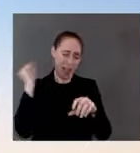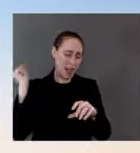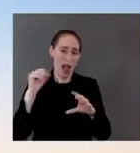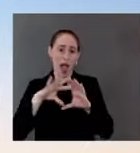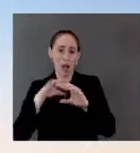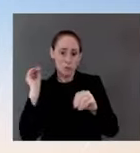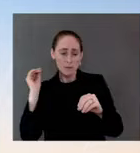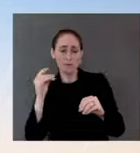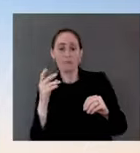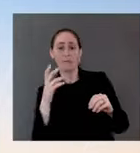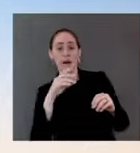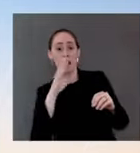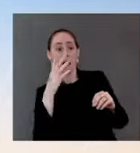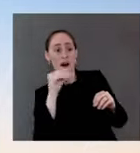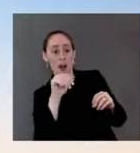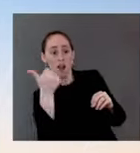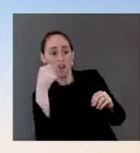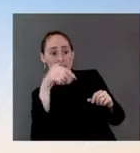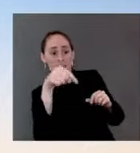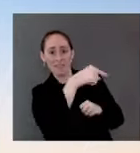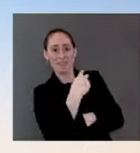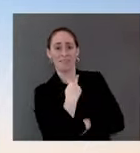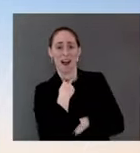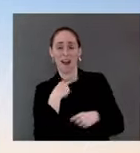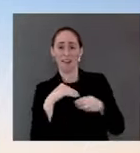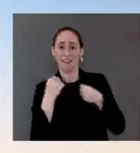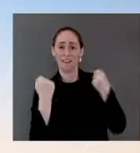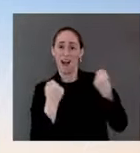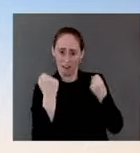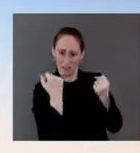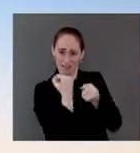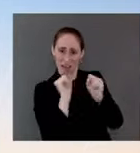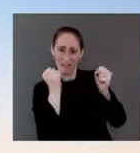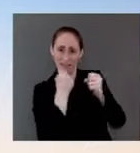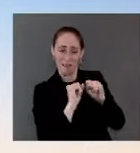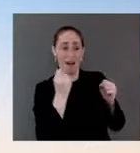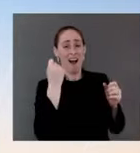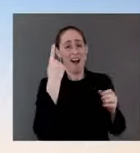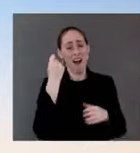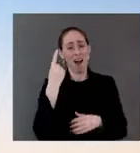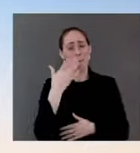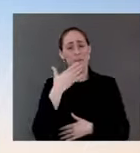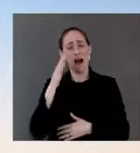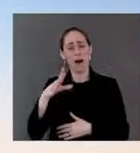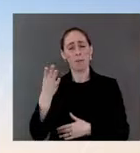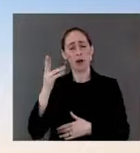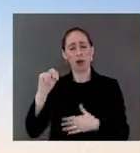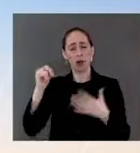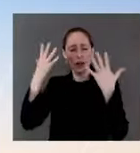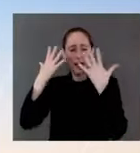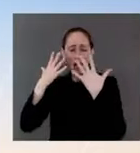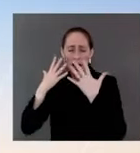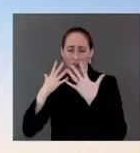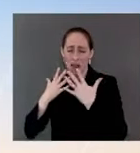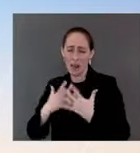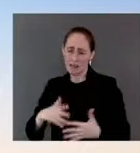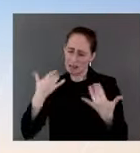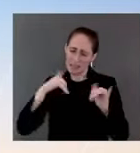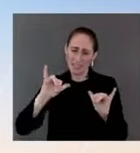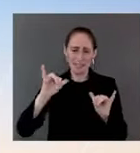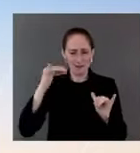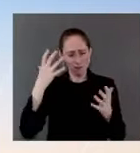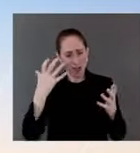the majority of his body, he repeatedly entered the burning building to retrieve his fellow soldiers. He selflessly